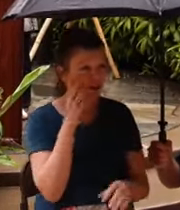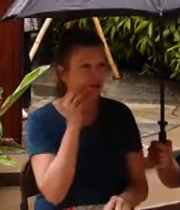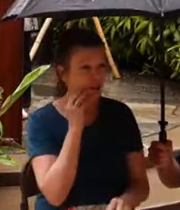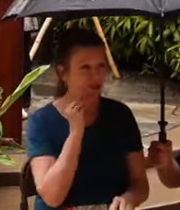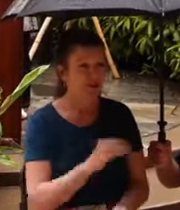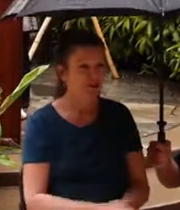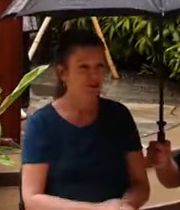experience.